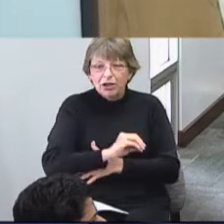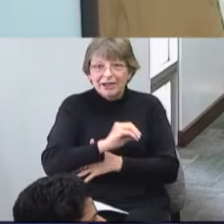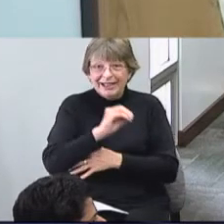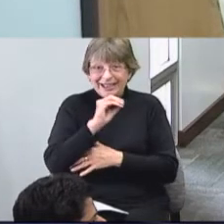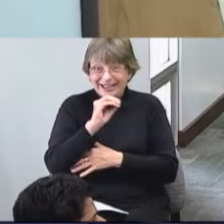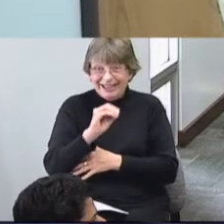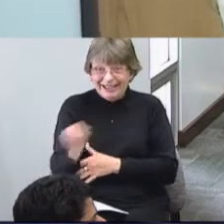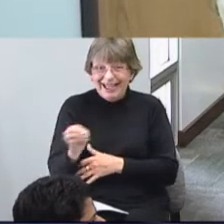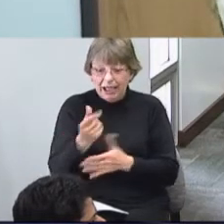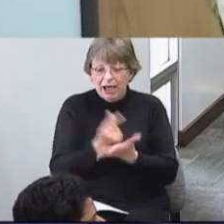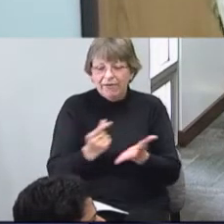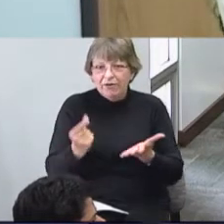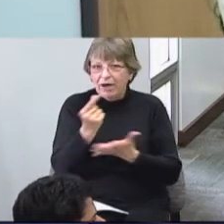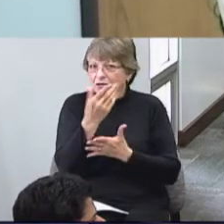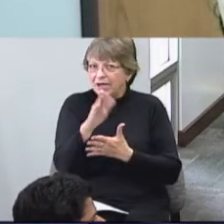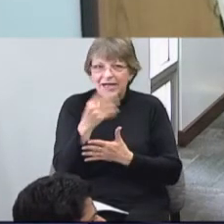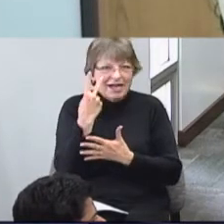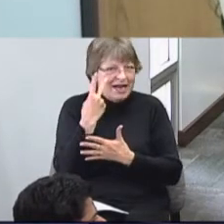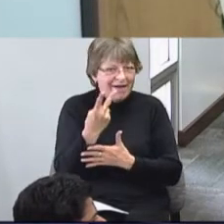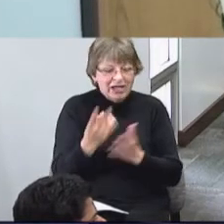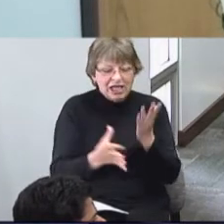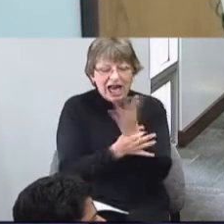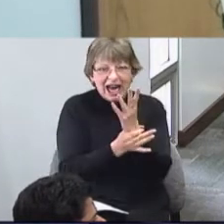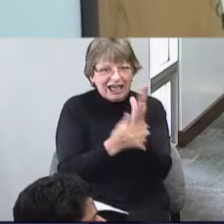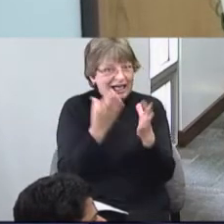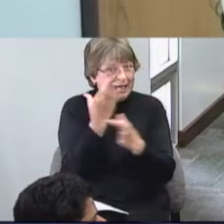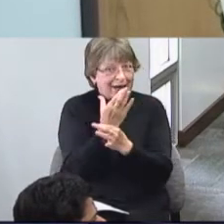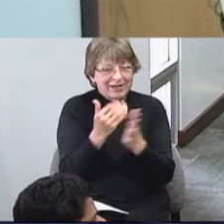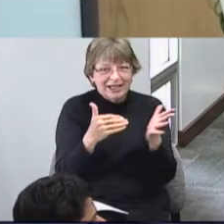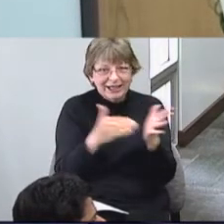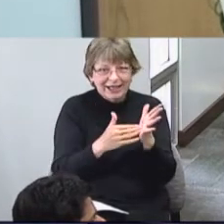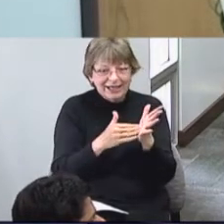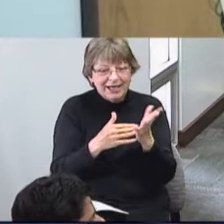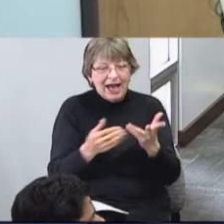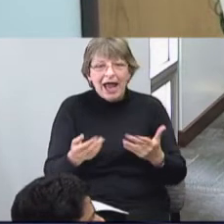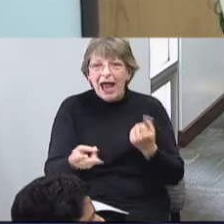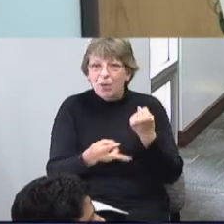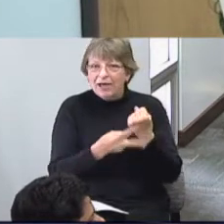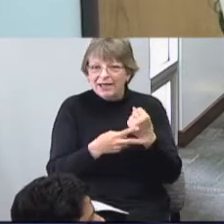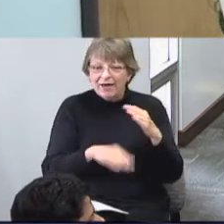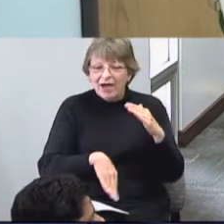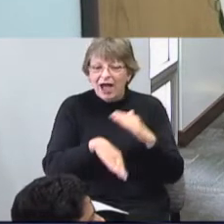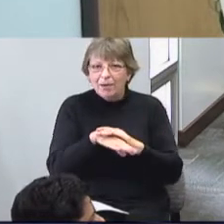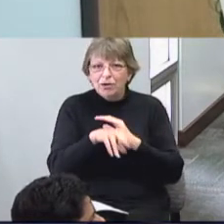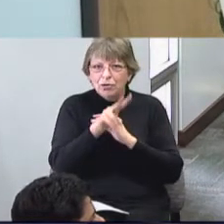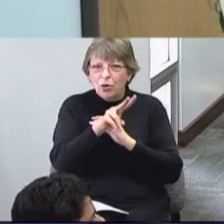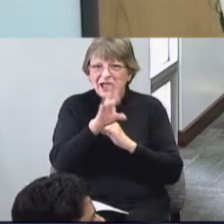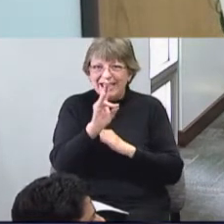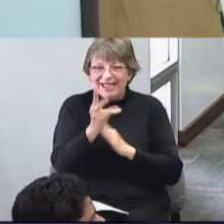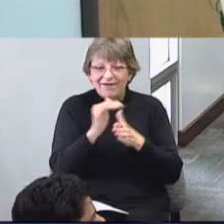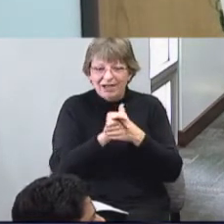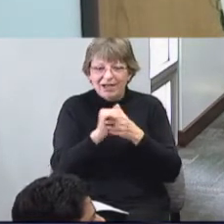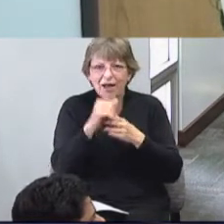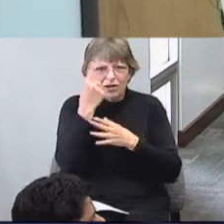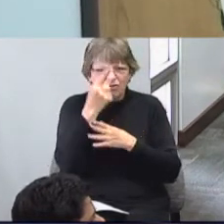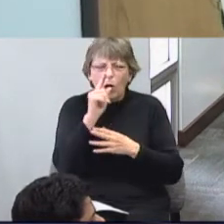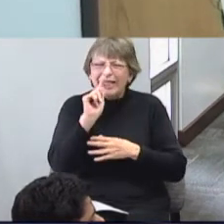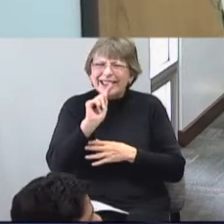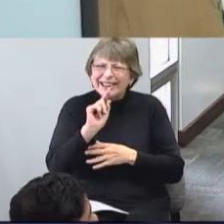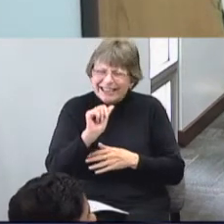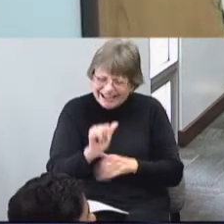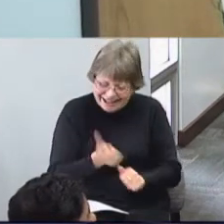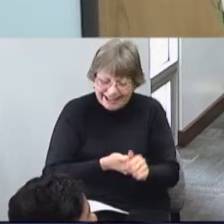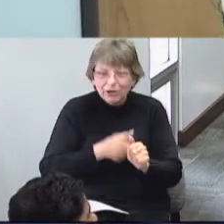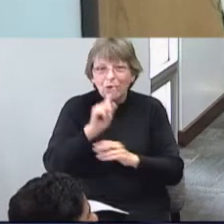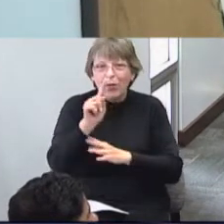of handcuffs, and whereas drug courts save up to $27 for every $1 invested and produce up to $13,000